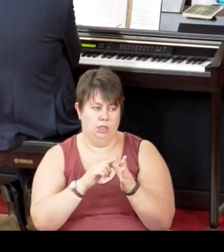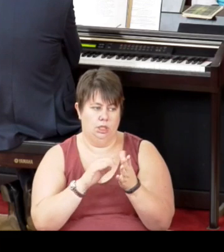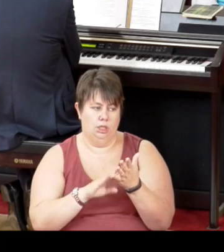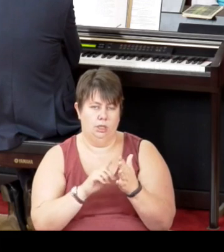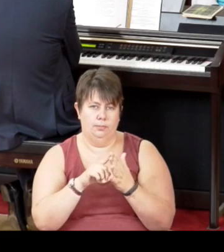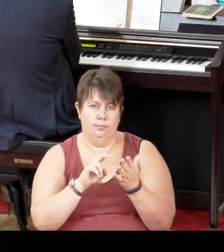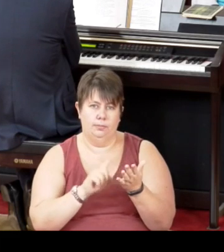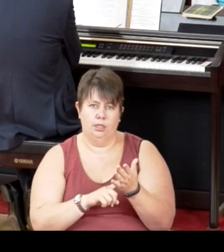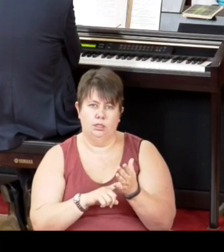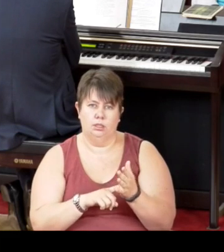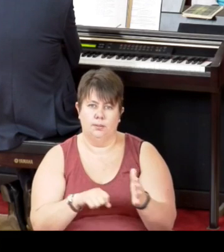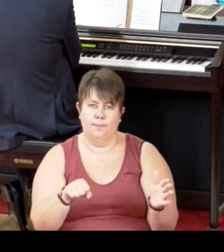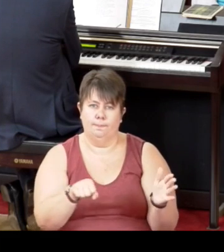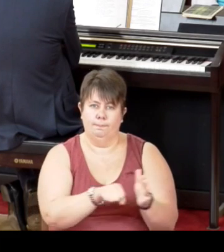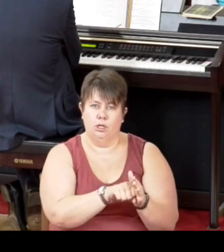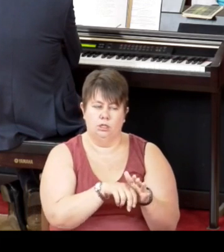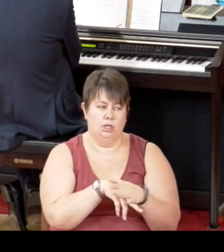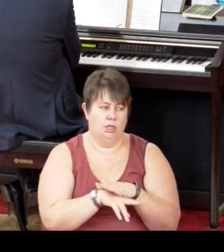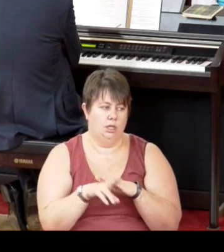It is